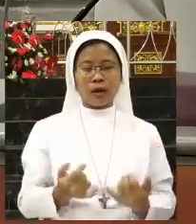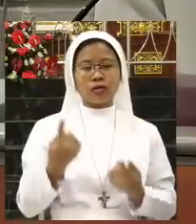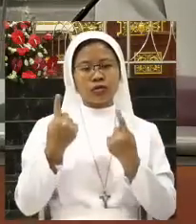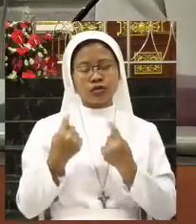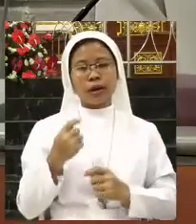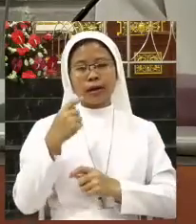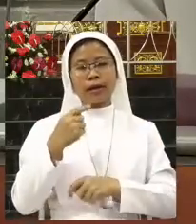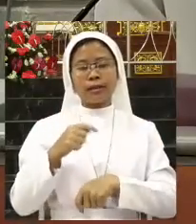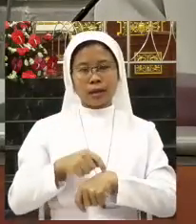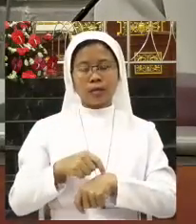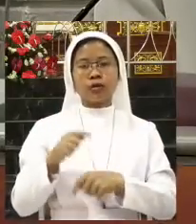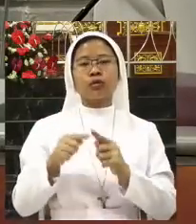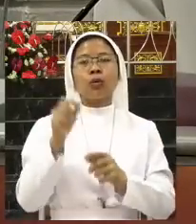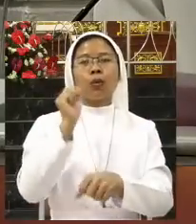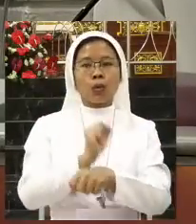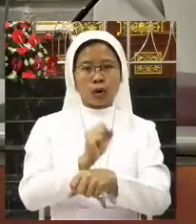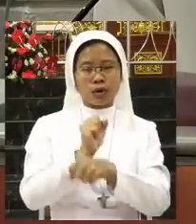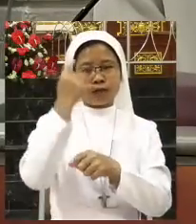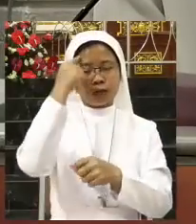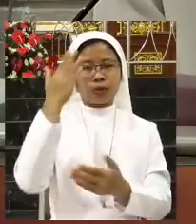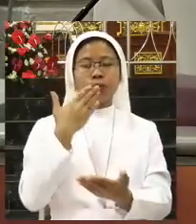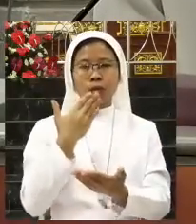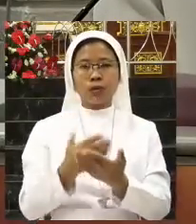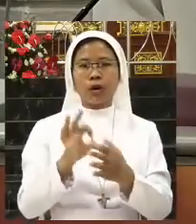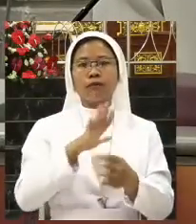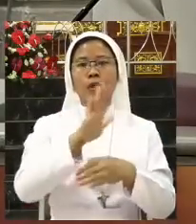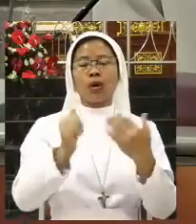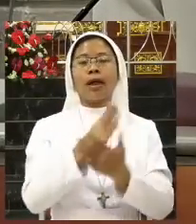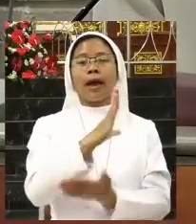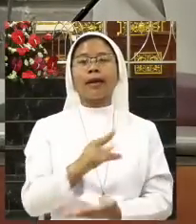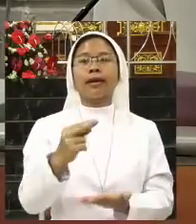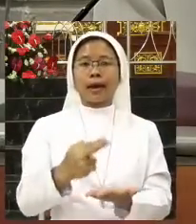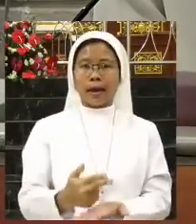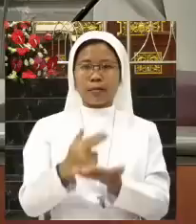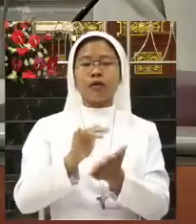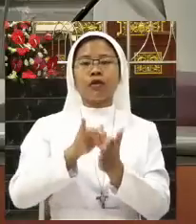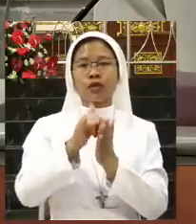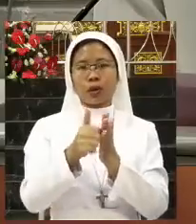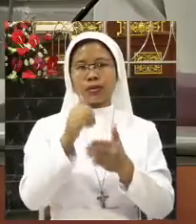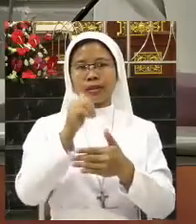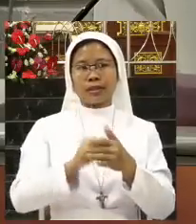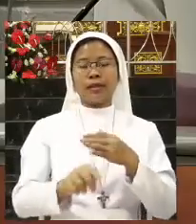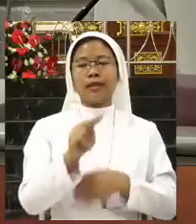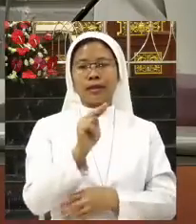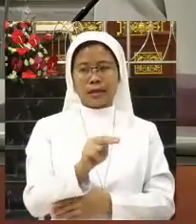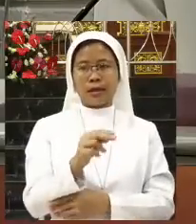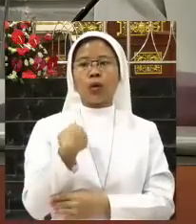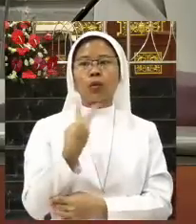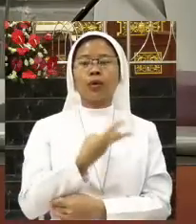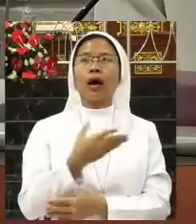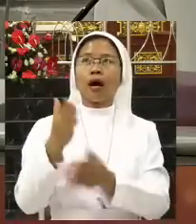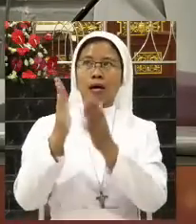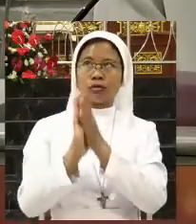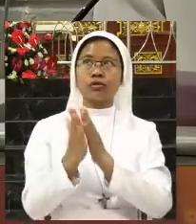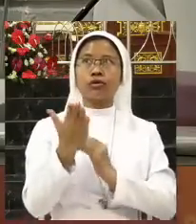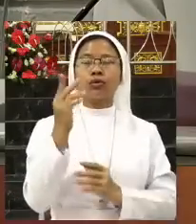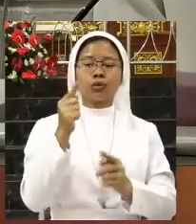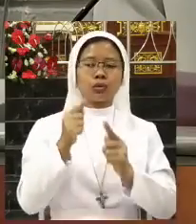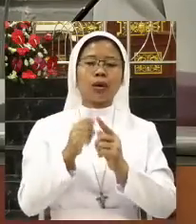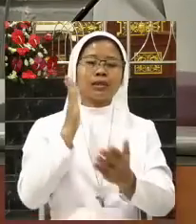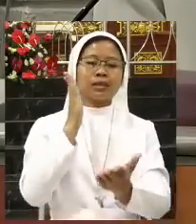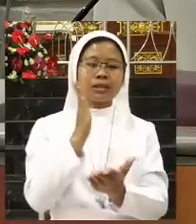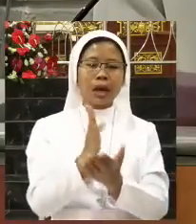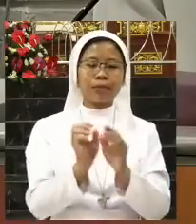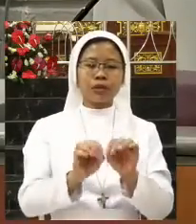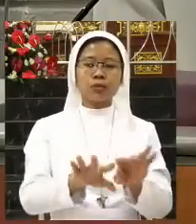time to work for the good of all and to help those in need. We implore you to stop the spread